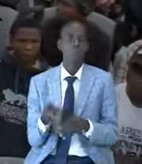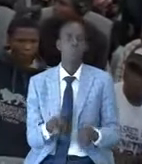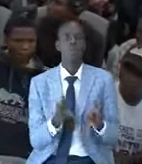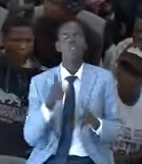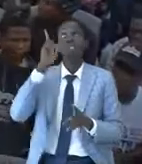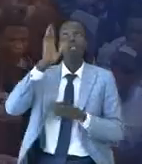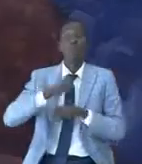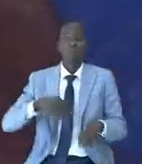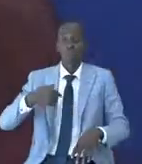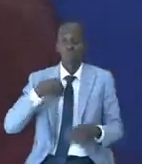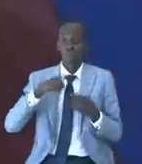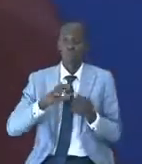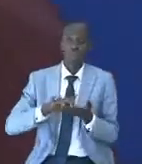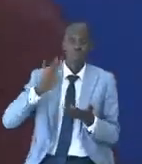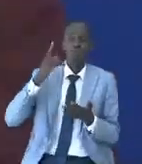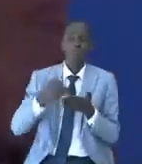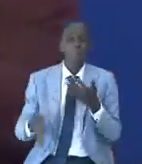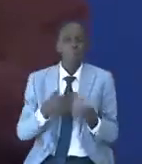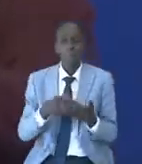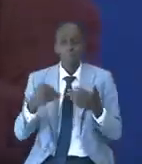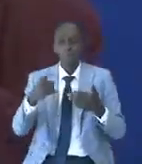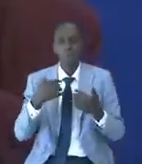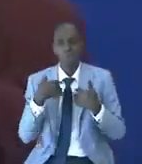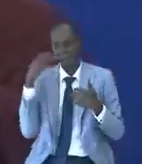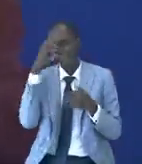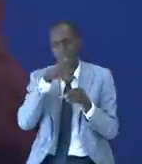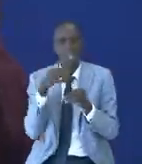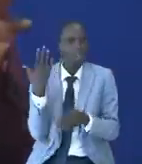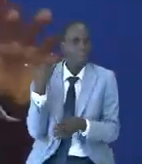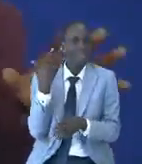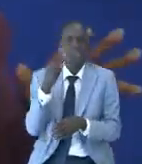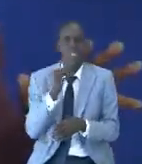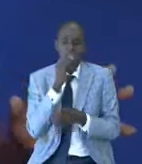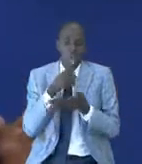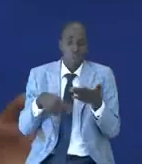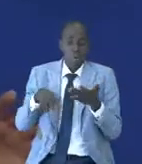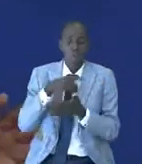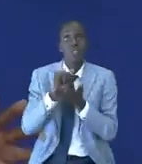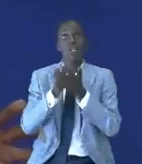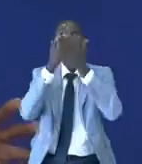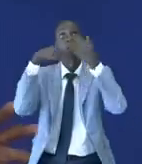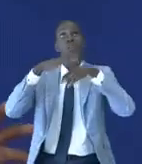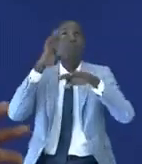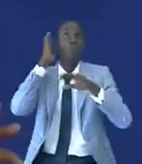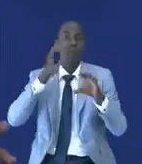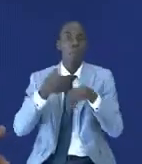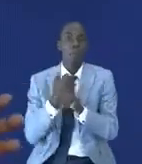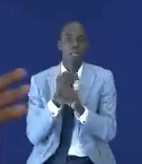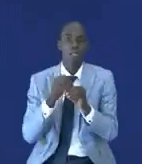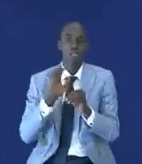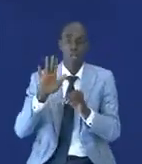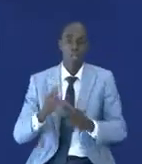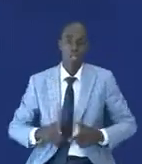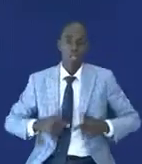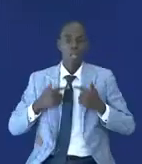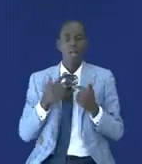glory. And whatever way you have missed in the past, there is correction that heaven is going to make in your life. And